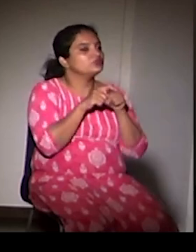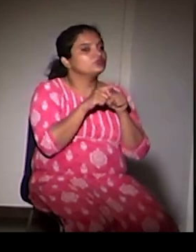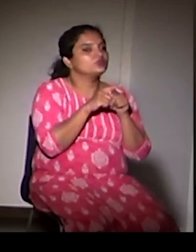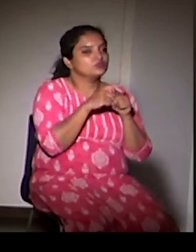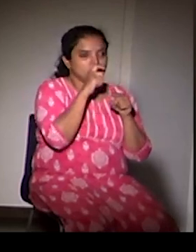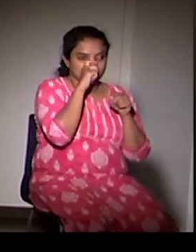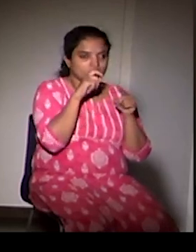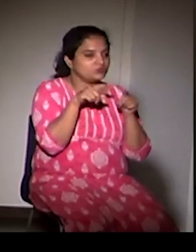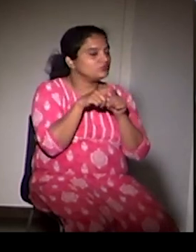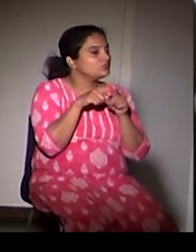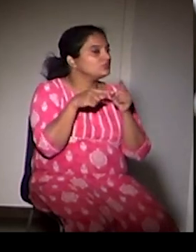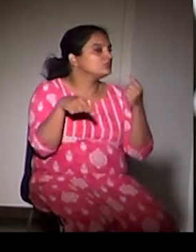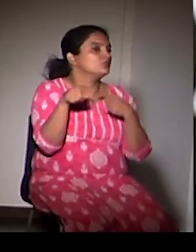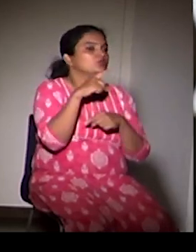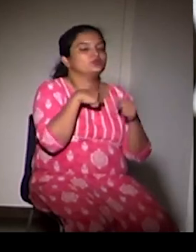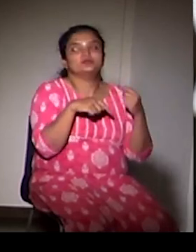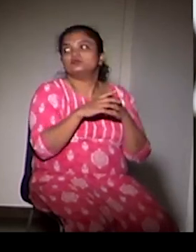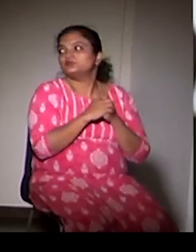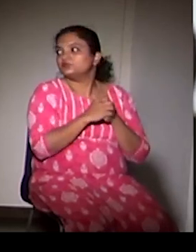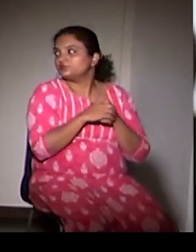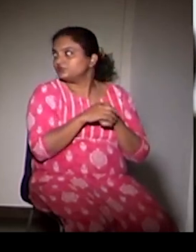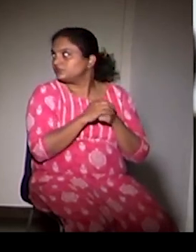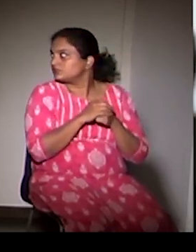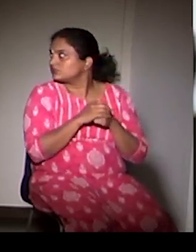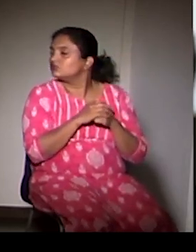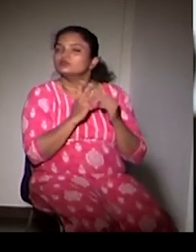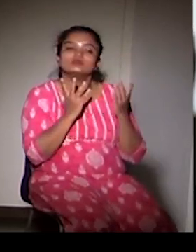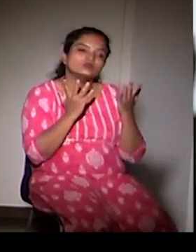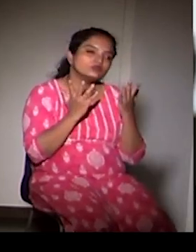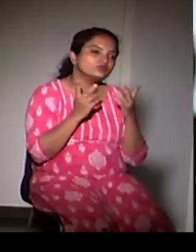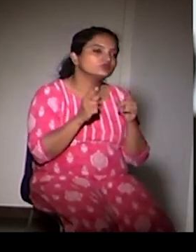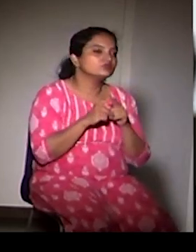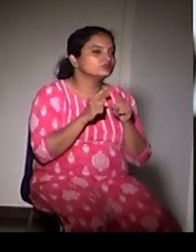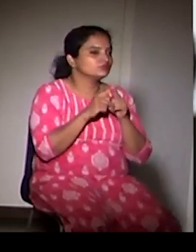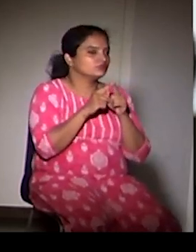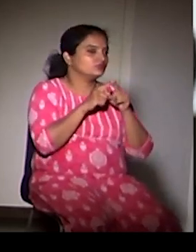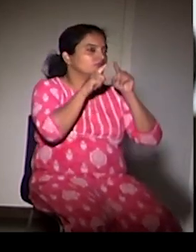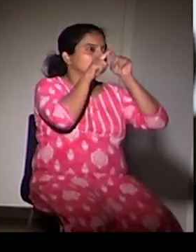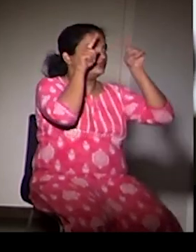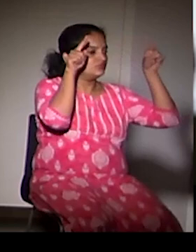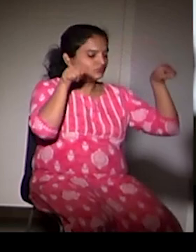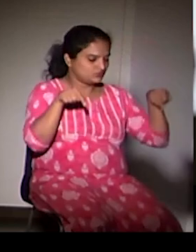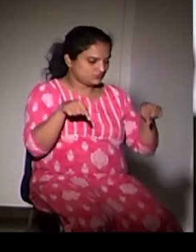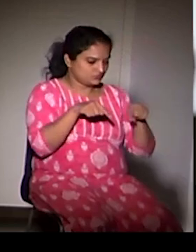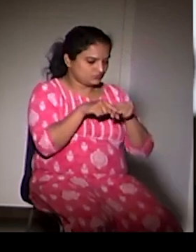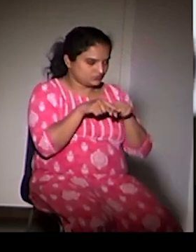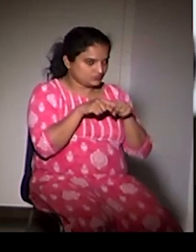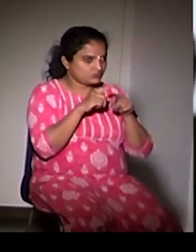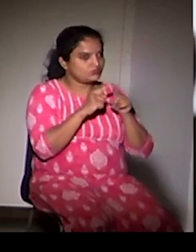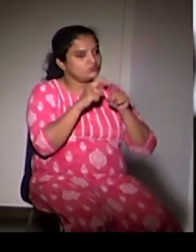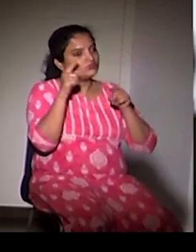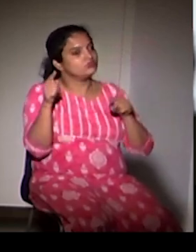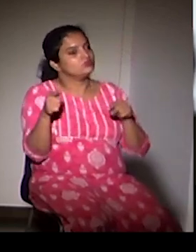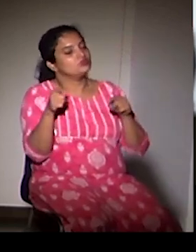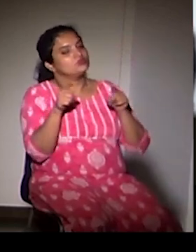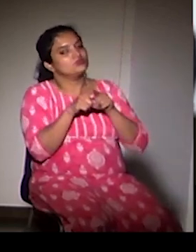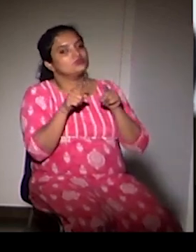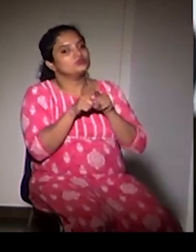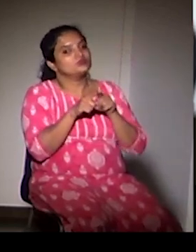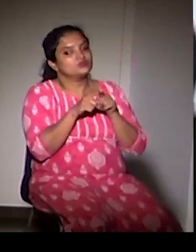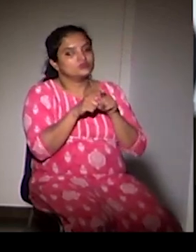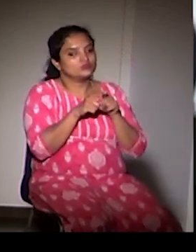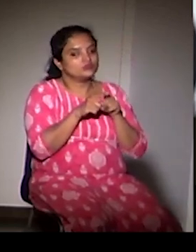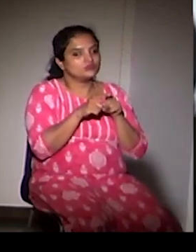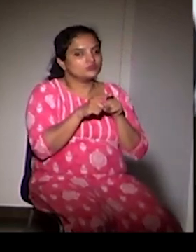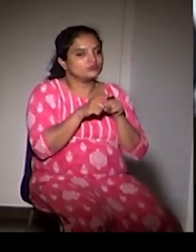architectural emphasis. So square blue tiles and glazed bricks are one